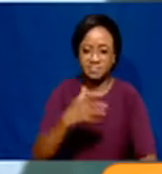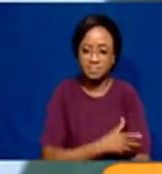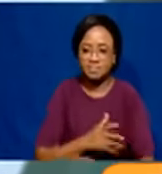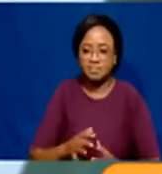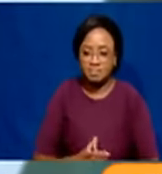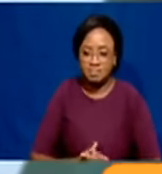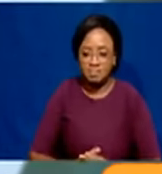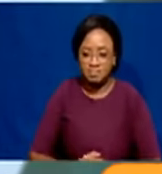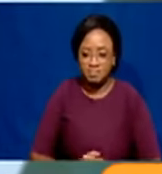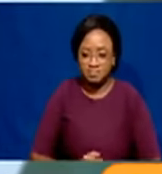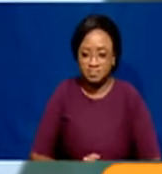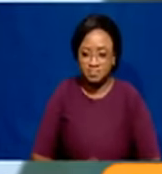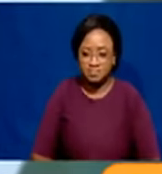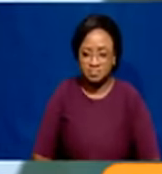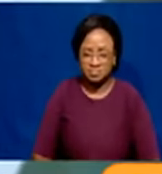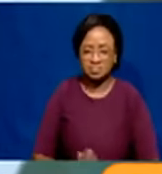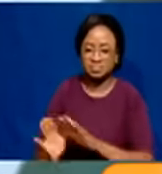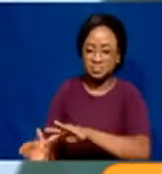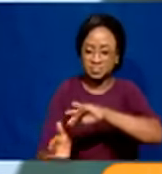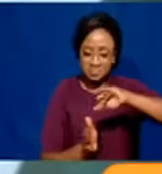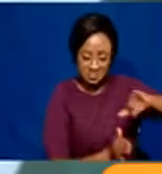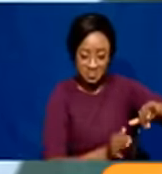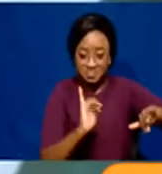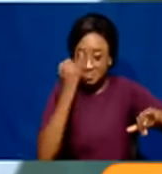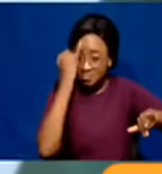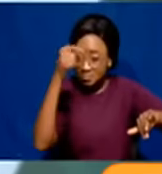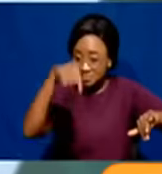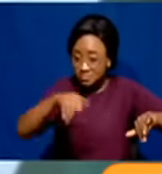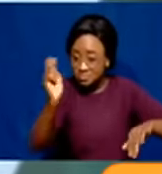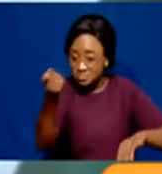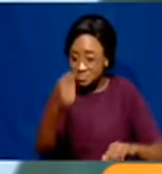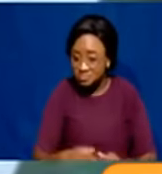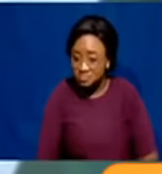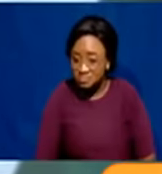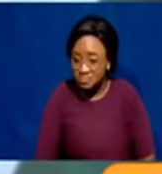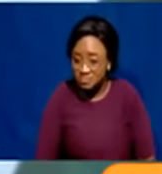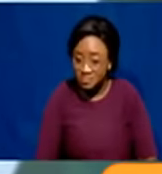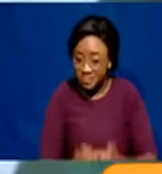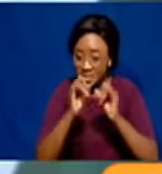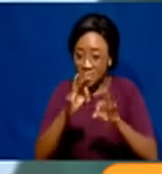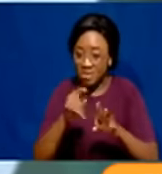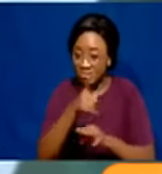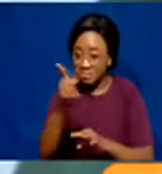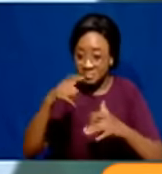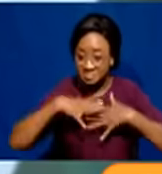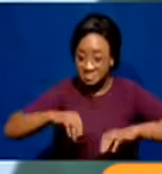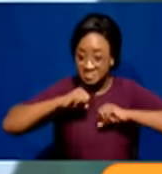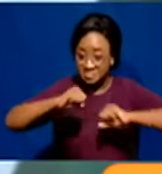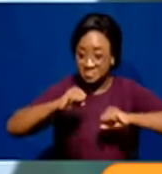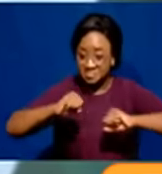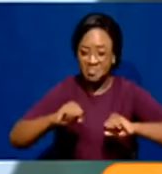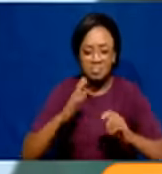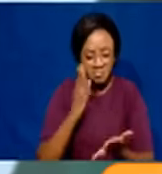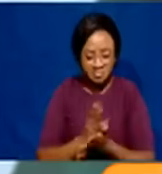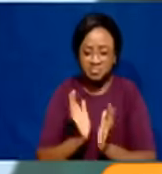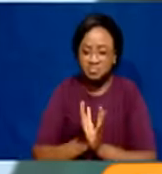Now, imagine if that were to happen here in Kenya, with elected leaders indicted in the eyes of the